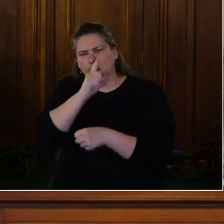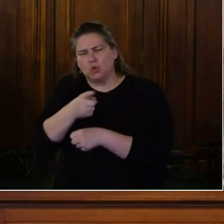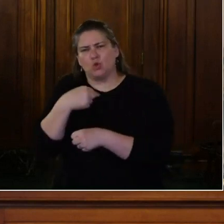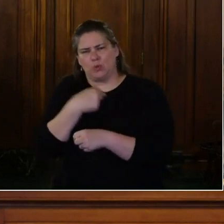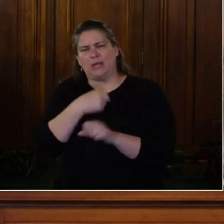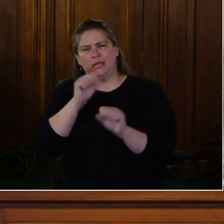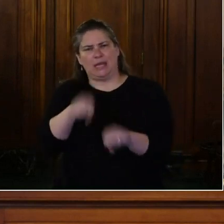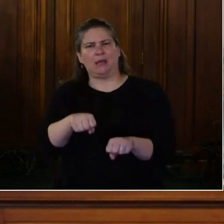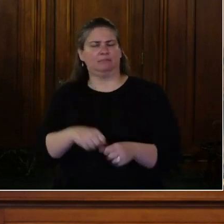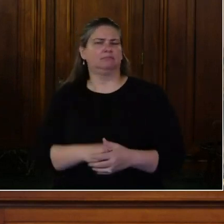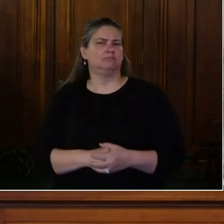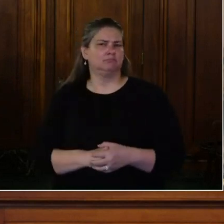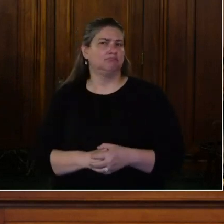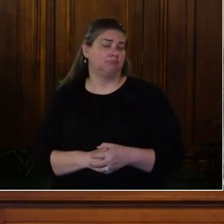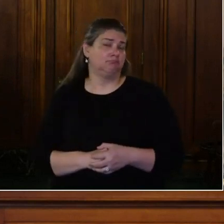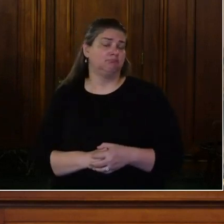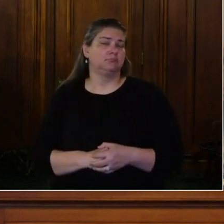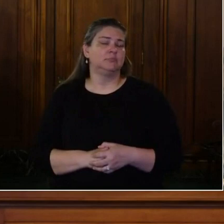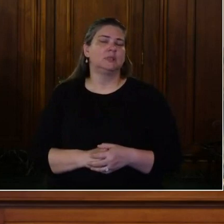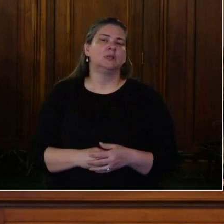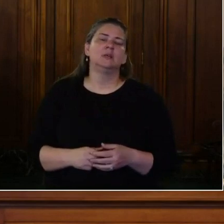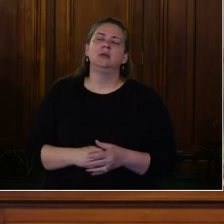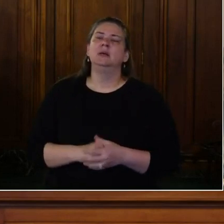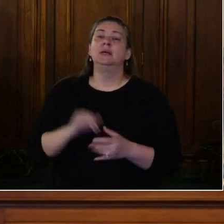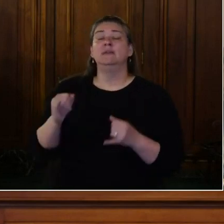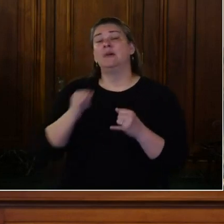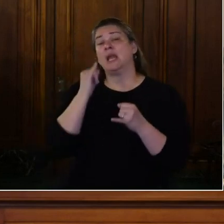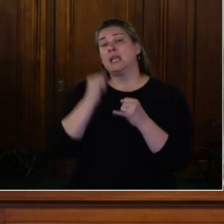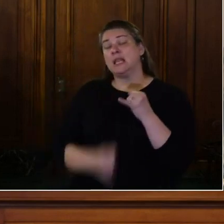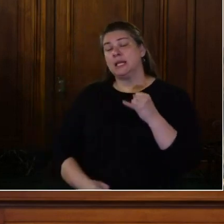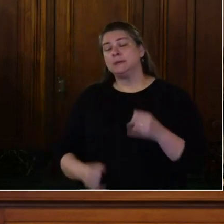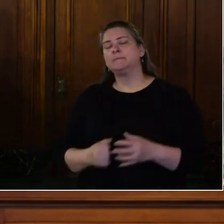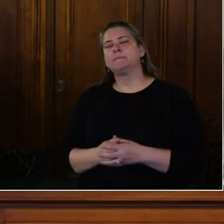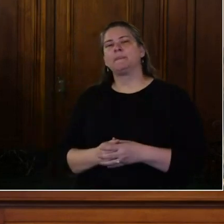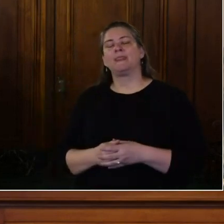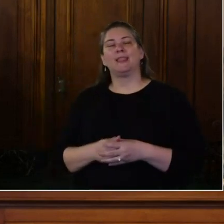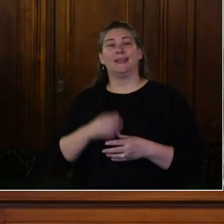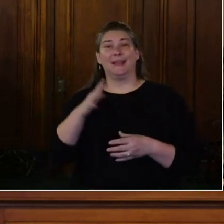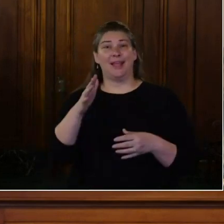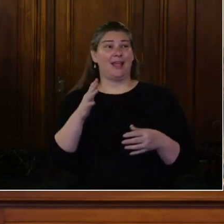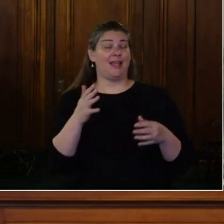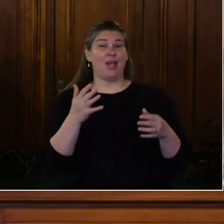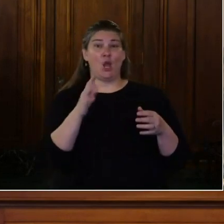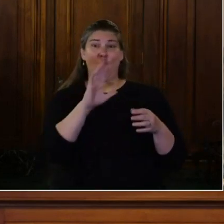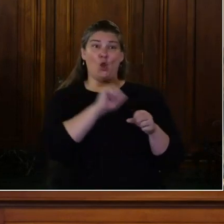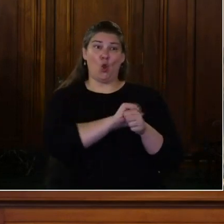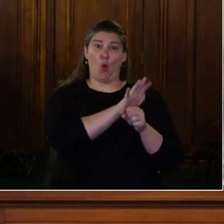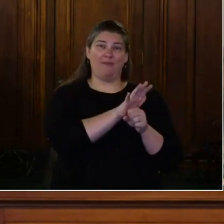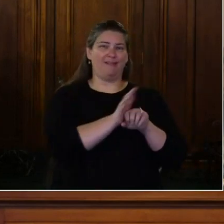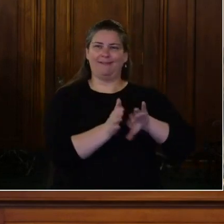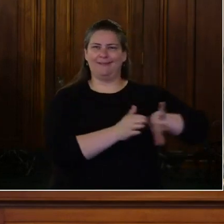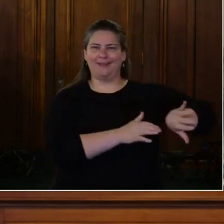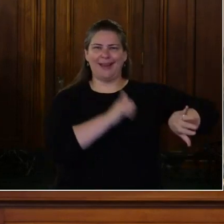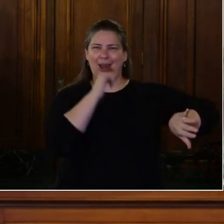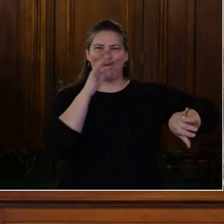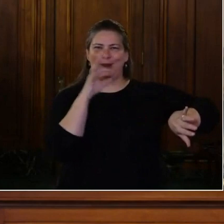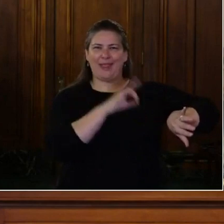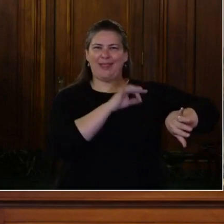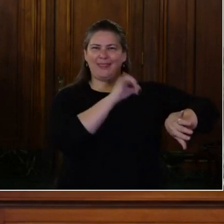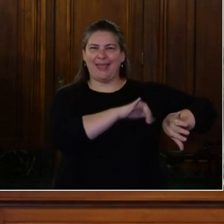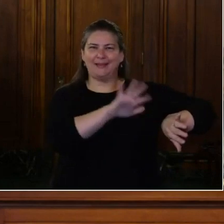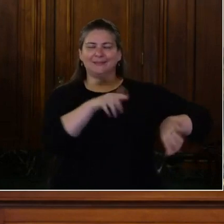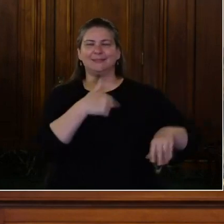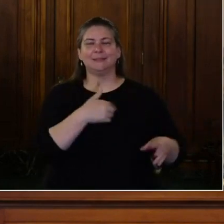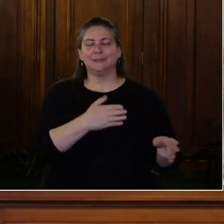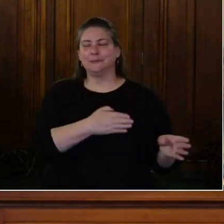that we can. All right, finally, in an unrelated to COVID announcement, but as we move out of